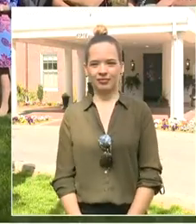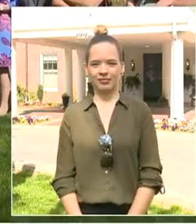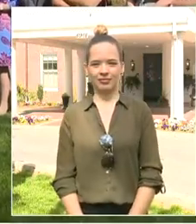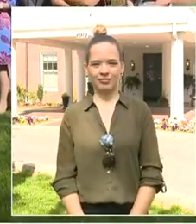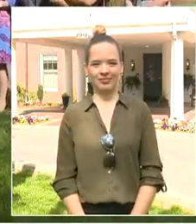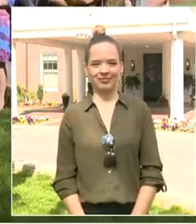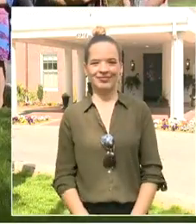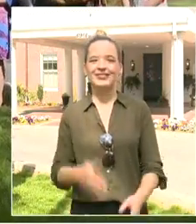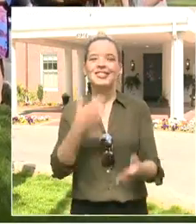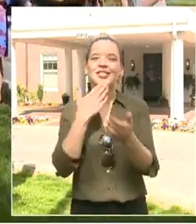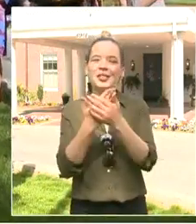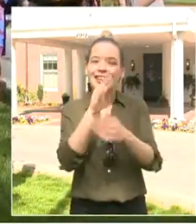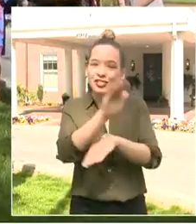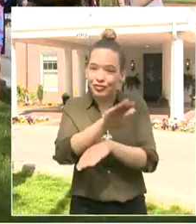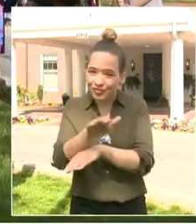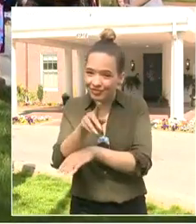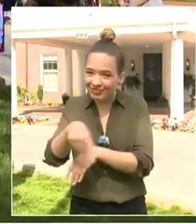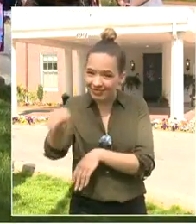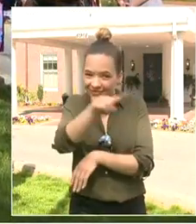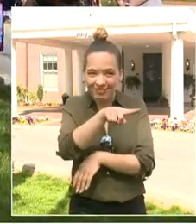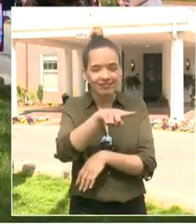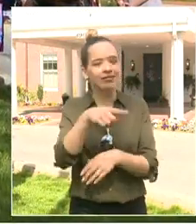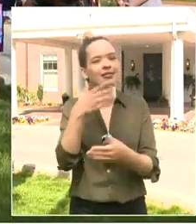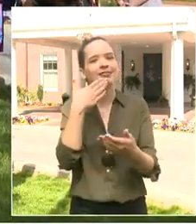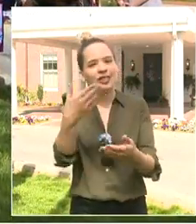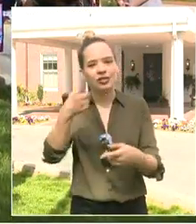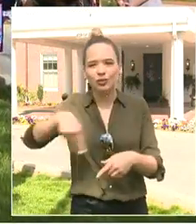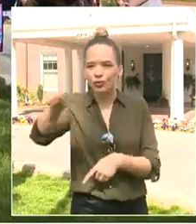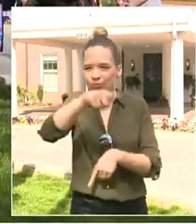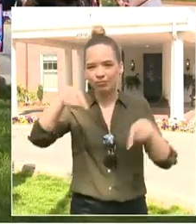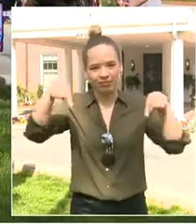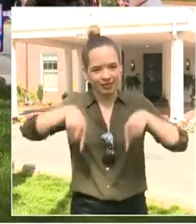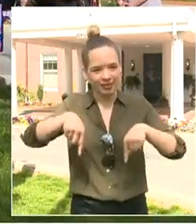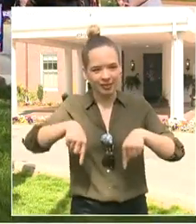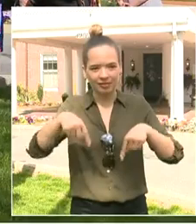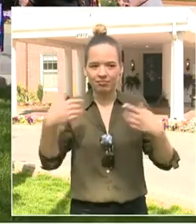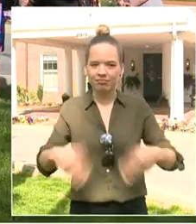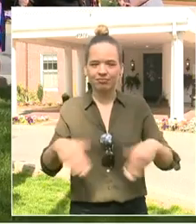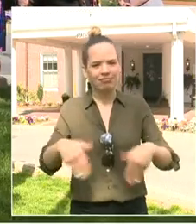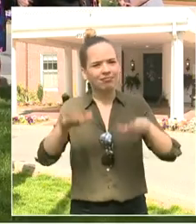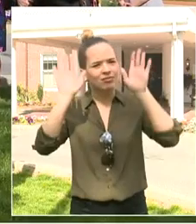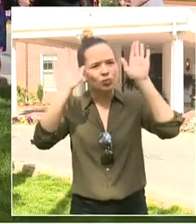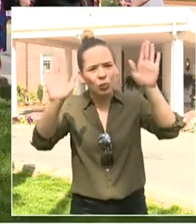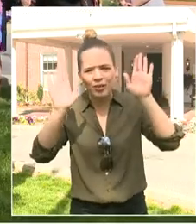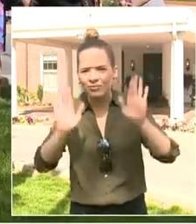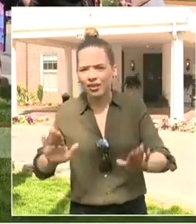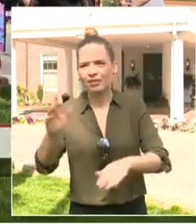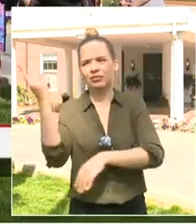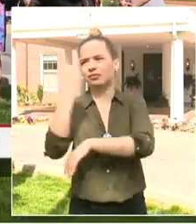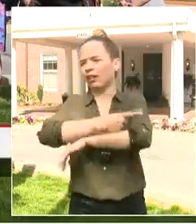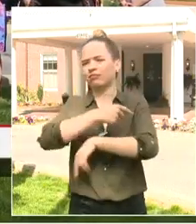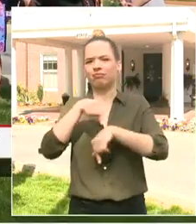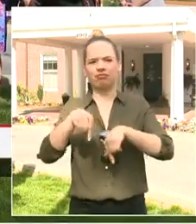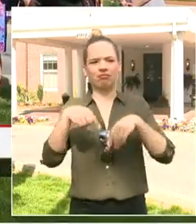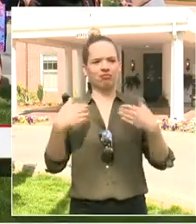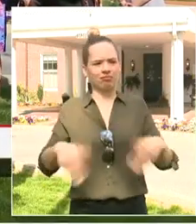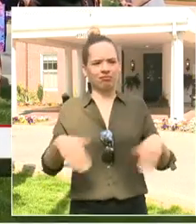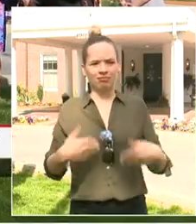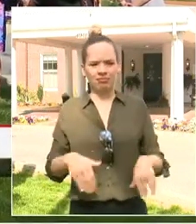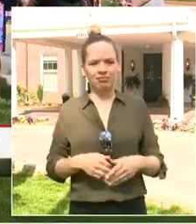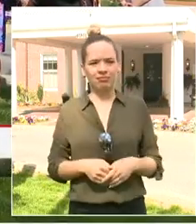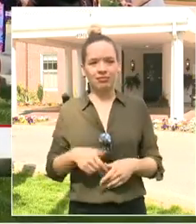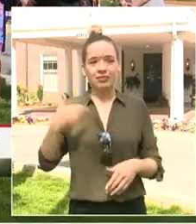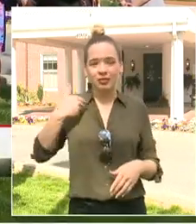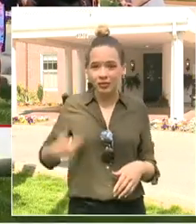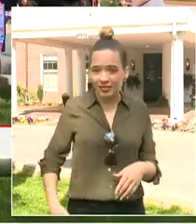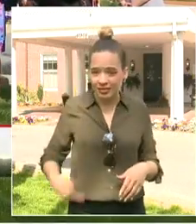Good afternoon, everybody. Wow, what a glorious, glorious day. My name is Izzy Firth-Shaikoff. I